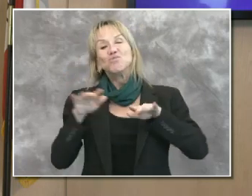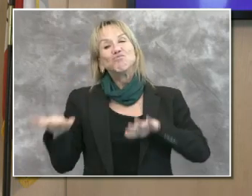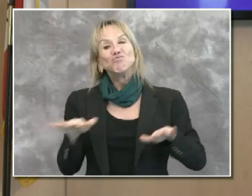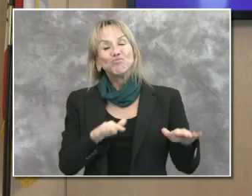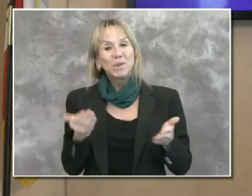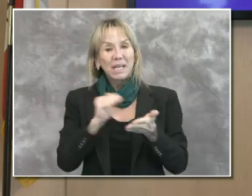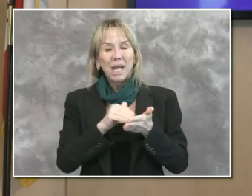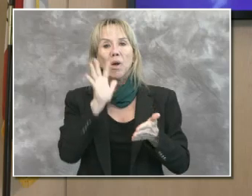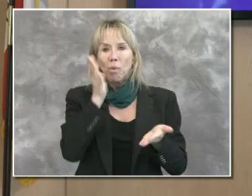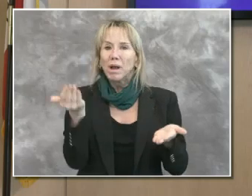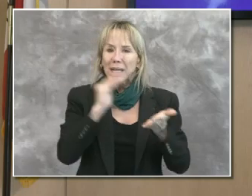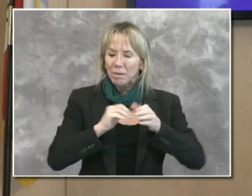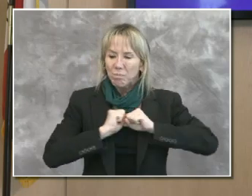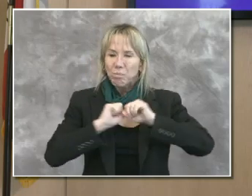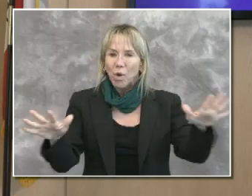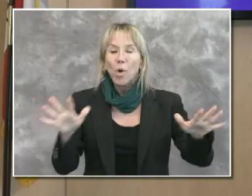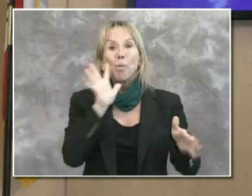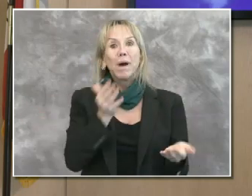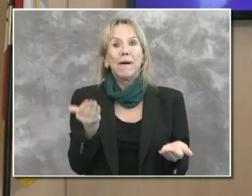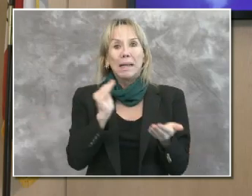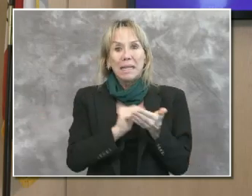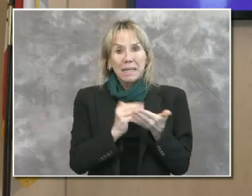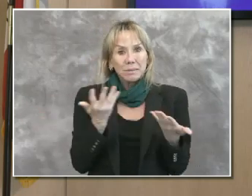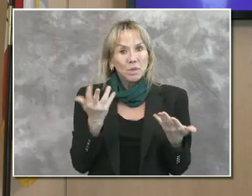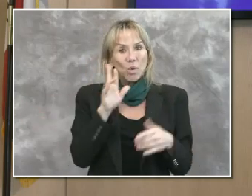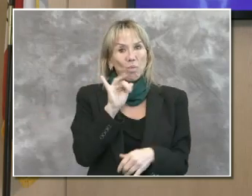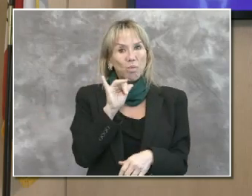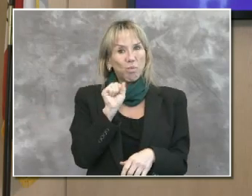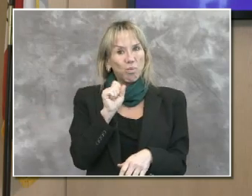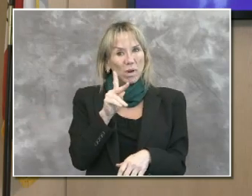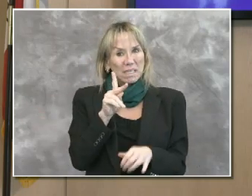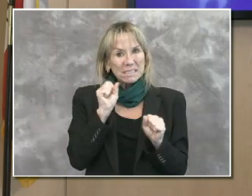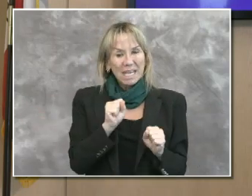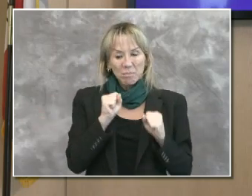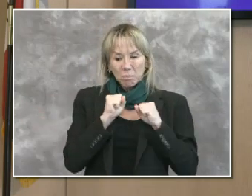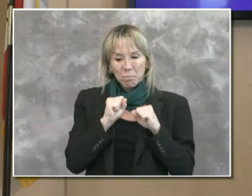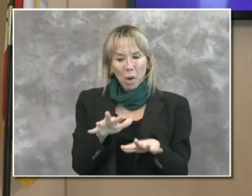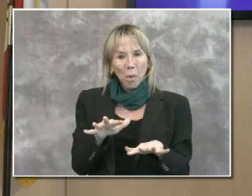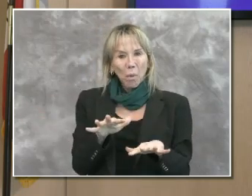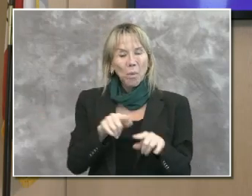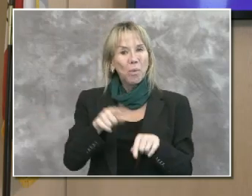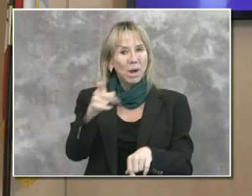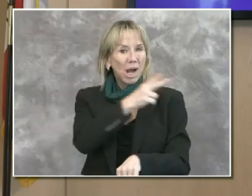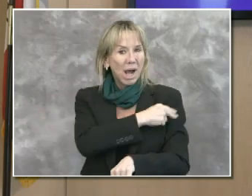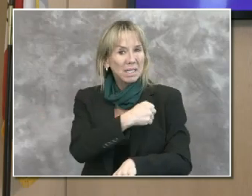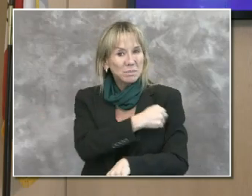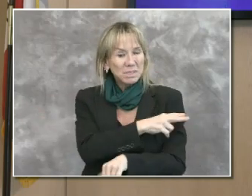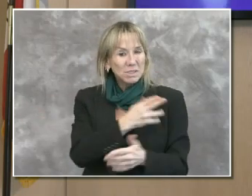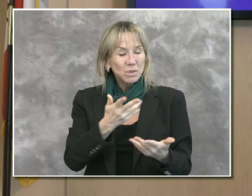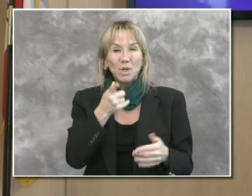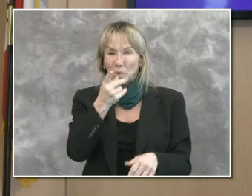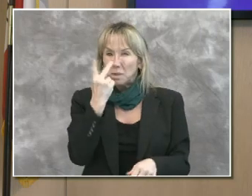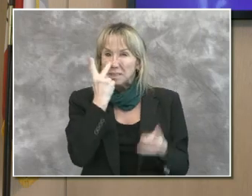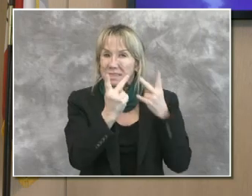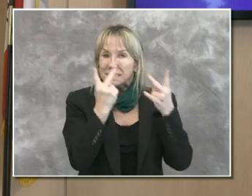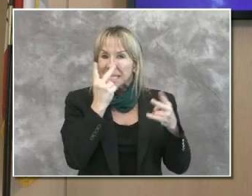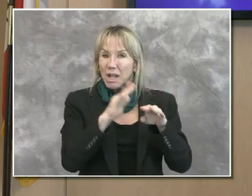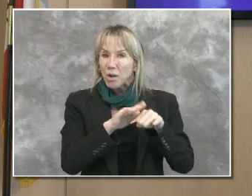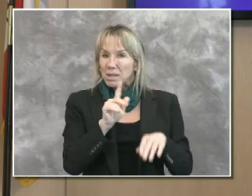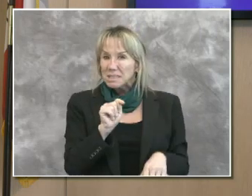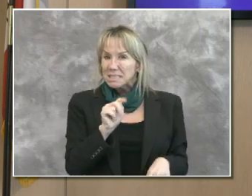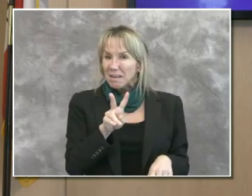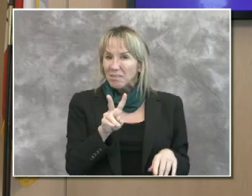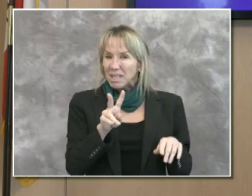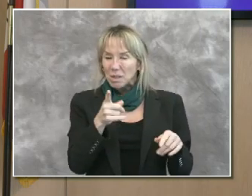just as susceptible to overwhelming our healthcare and hospital systems as all of those places where you have seen the tragic stories on the news and you have seen the